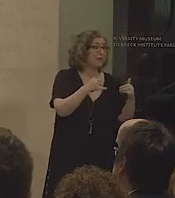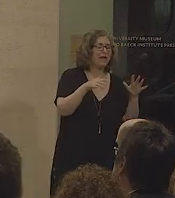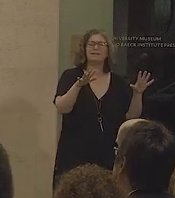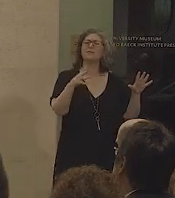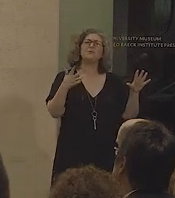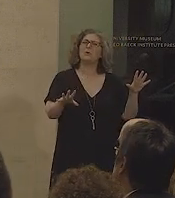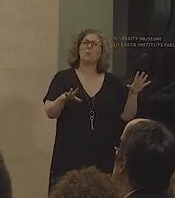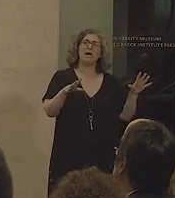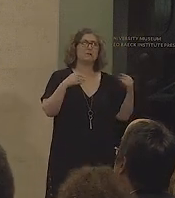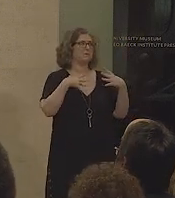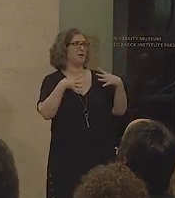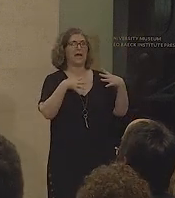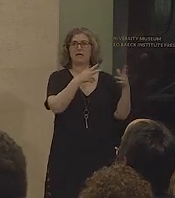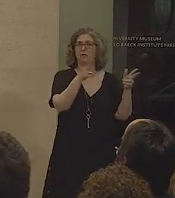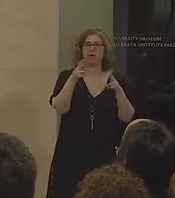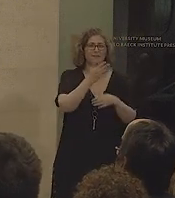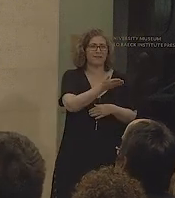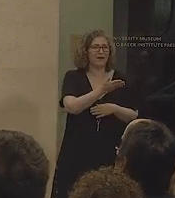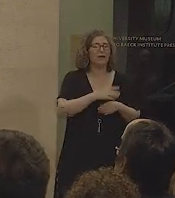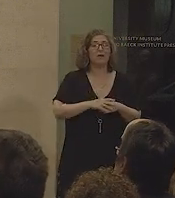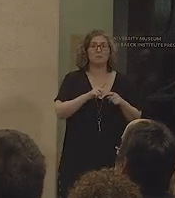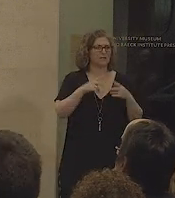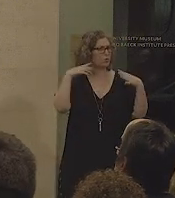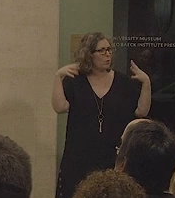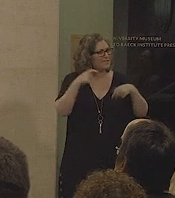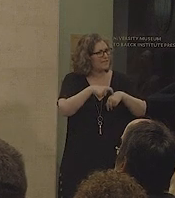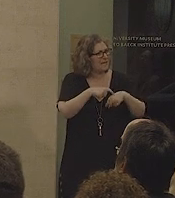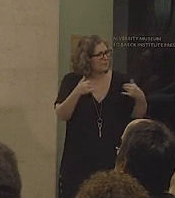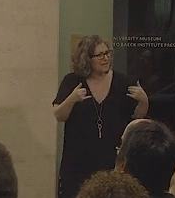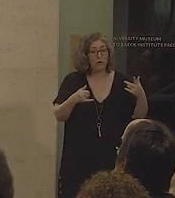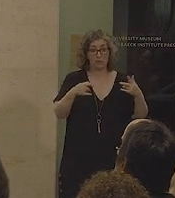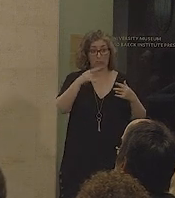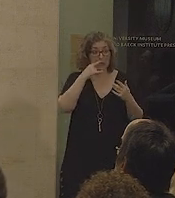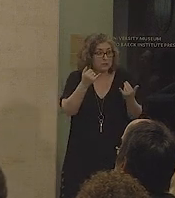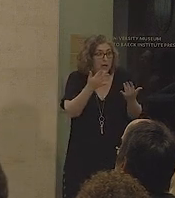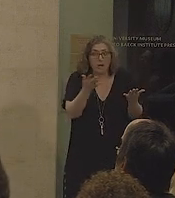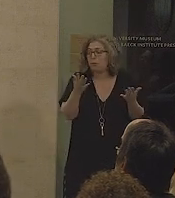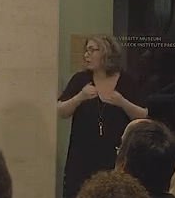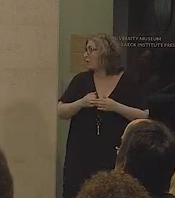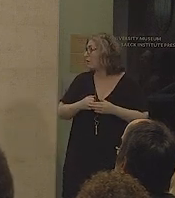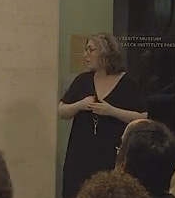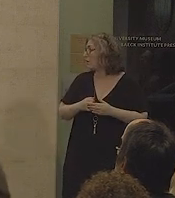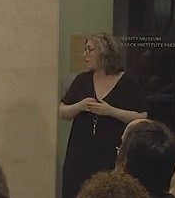But it is a crazy time we're living in. Listen, these kids now,